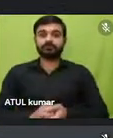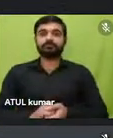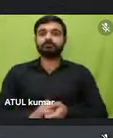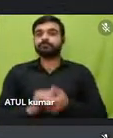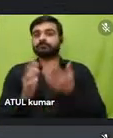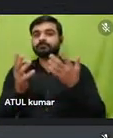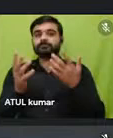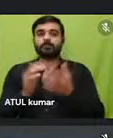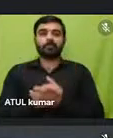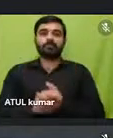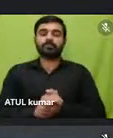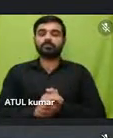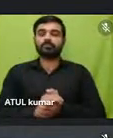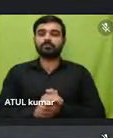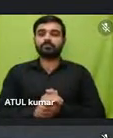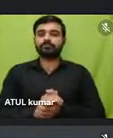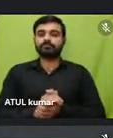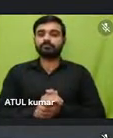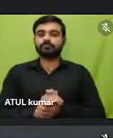I've